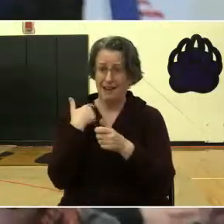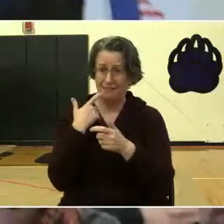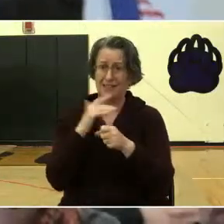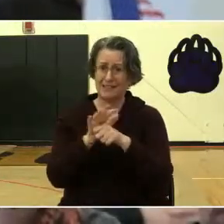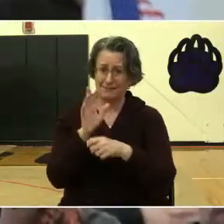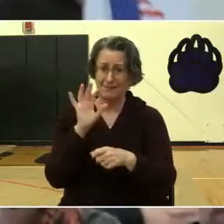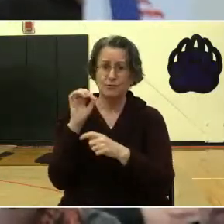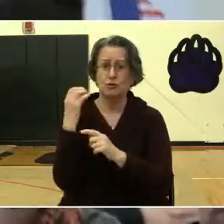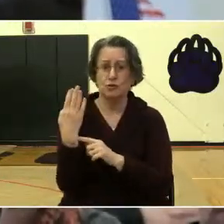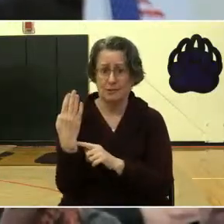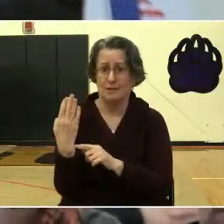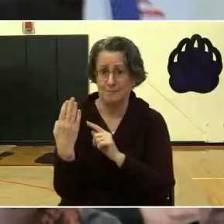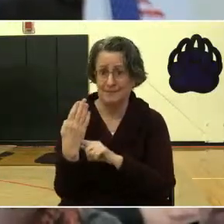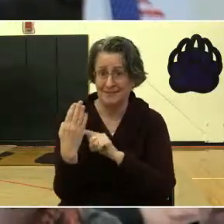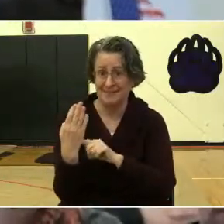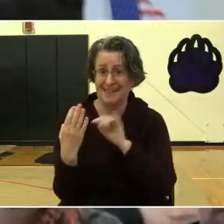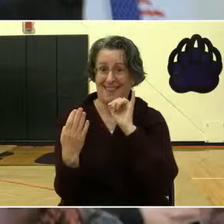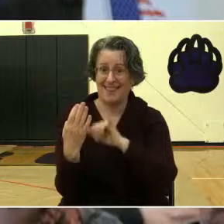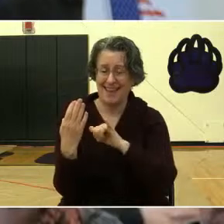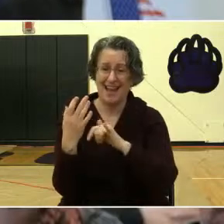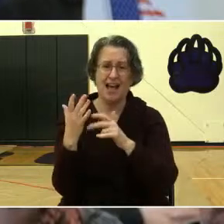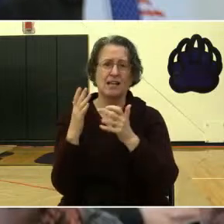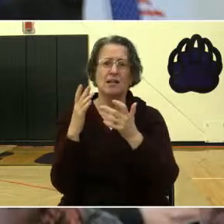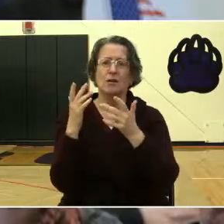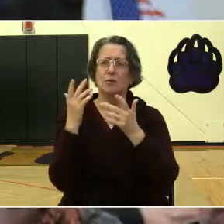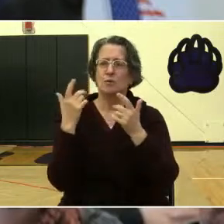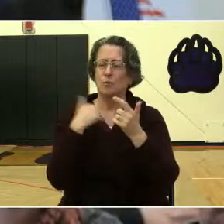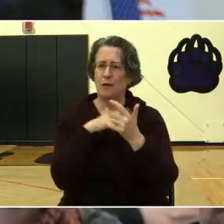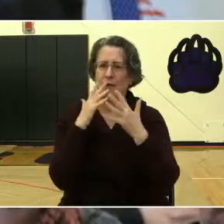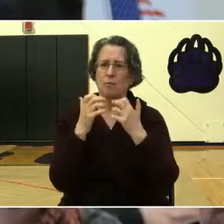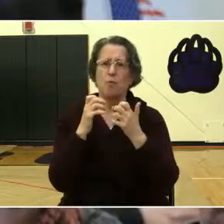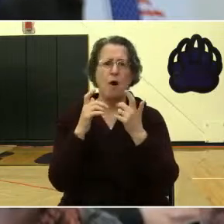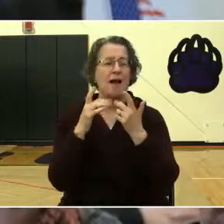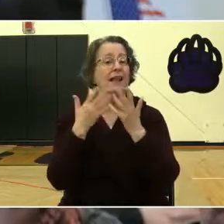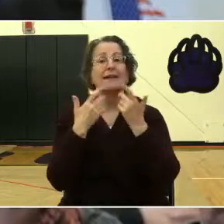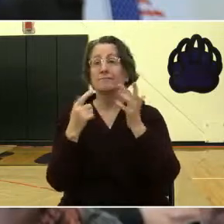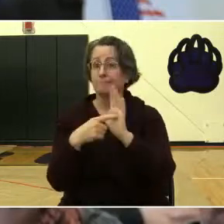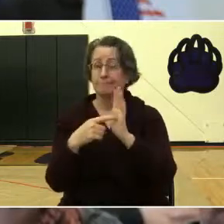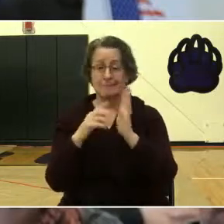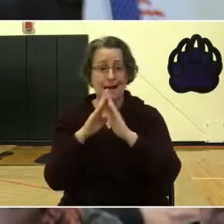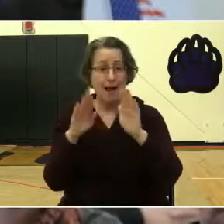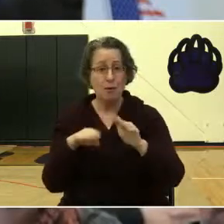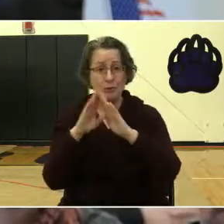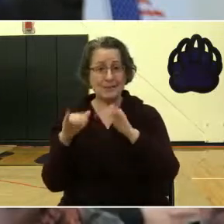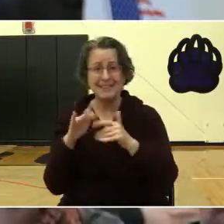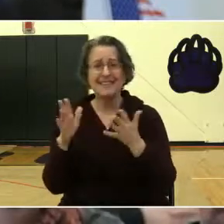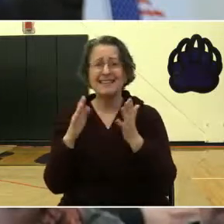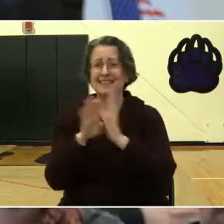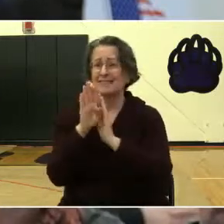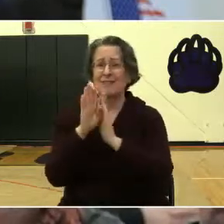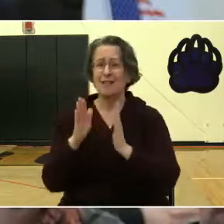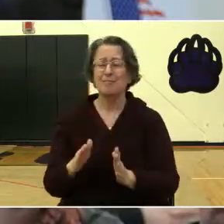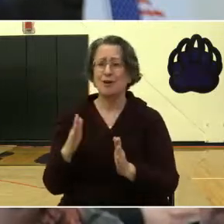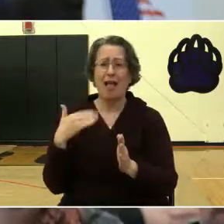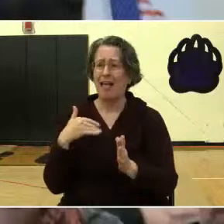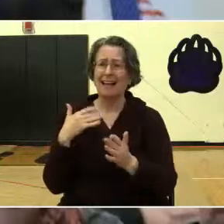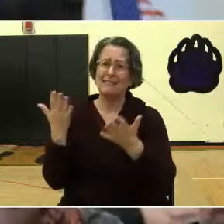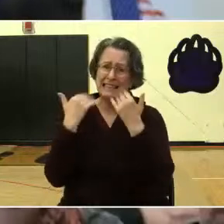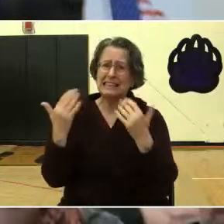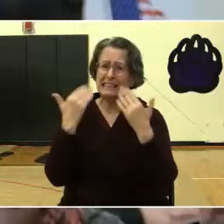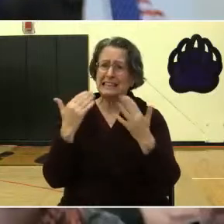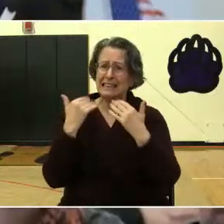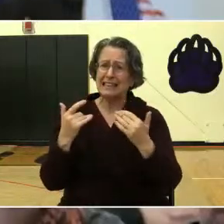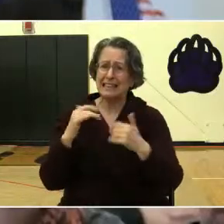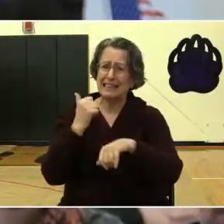like difficult these are difficult questions but a a lot of it is the math doesn't pencil